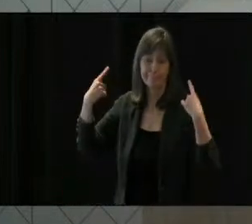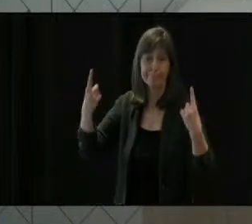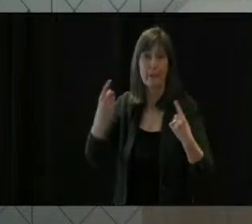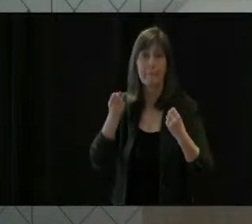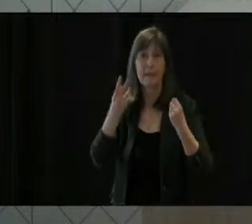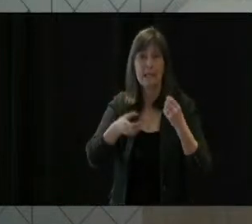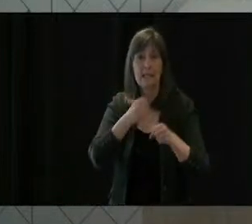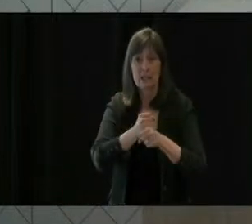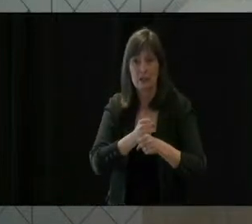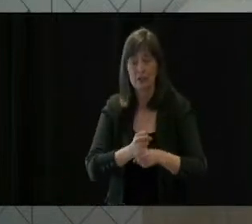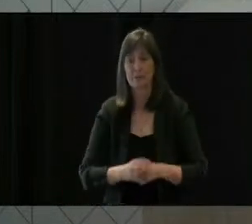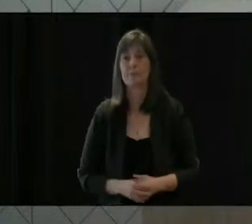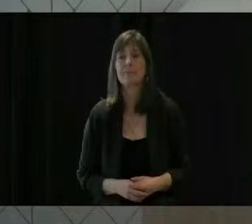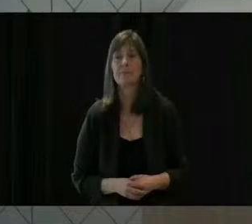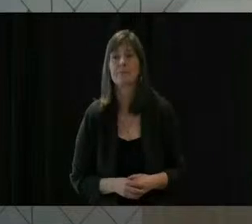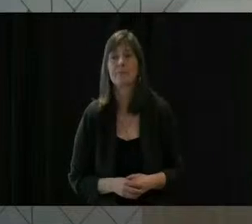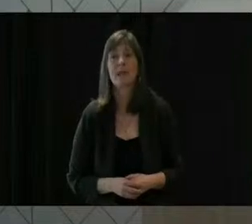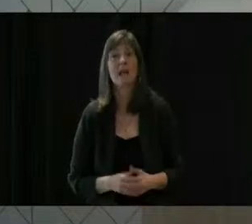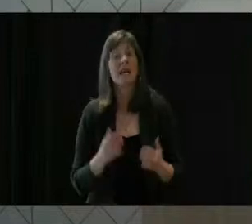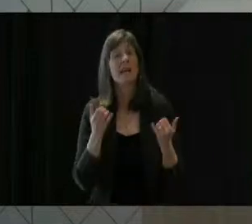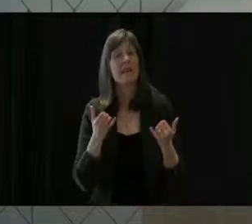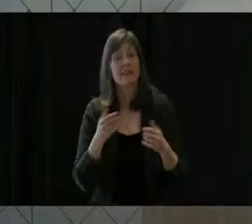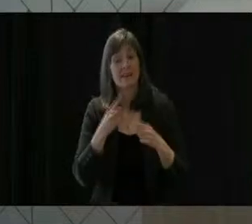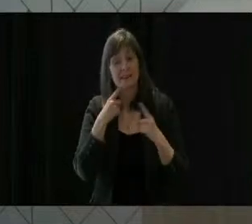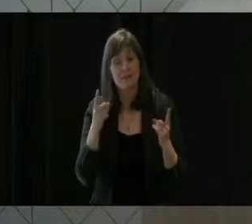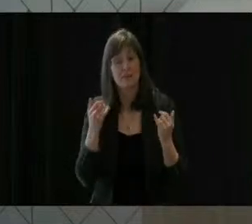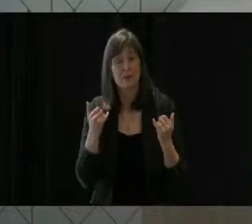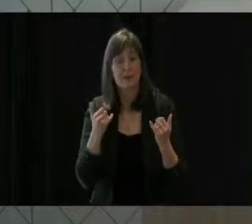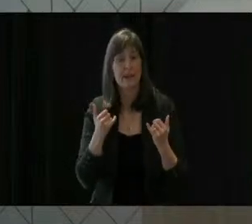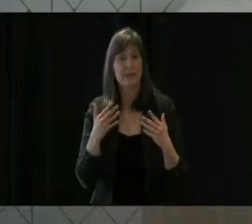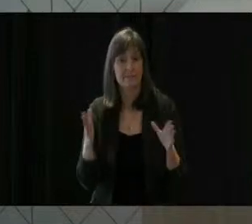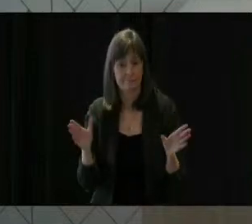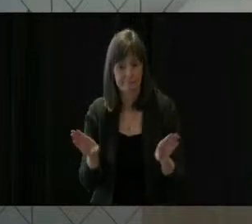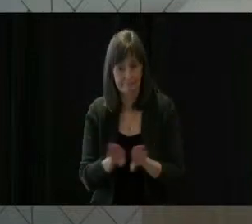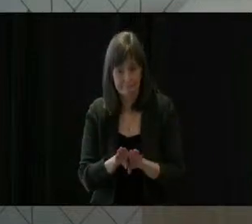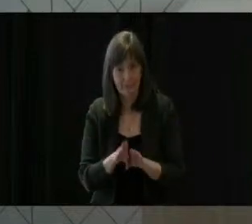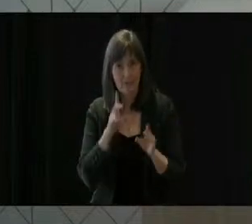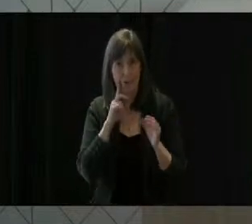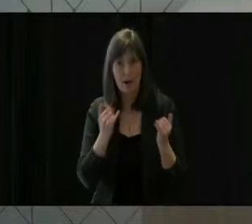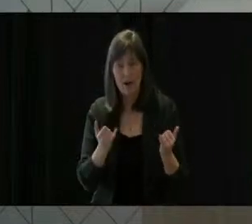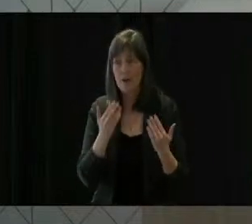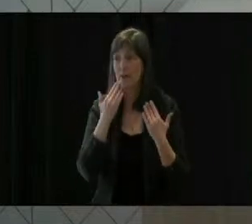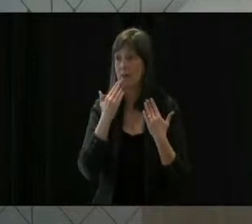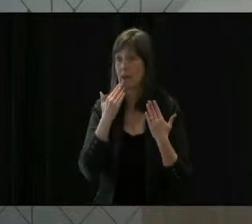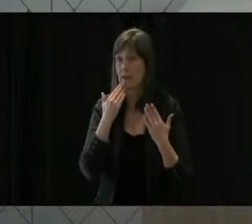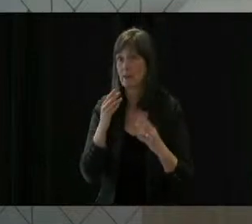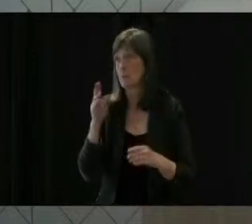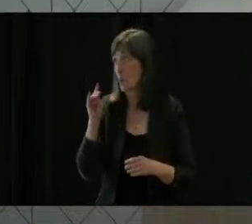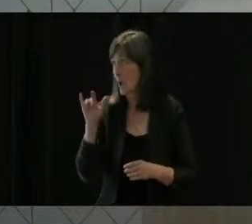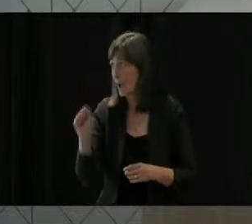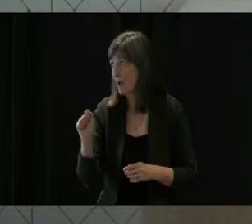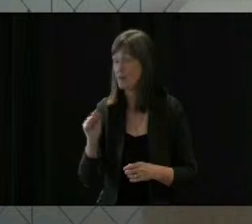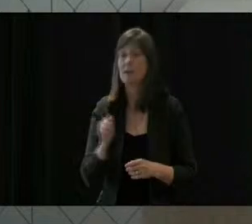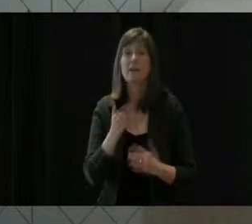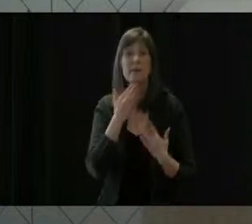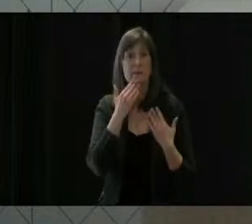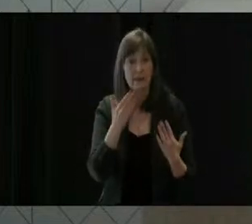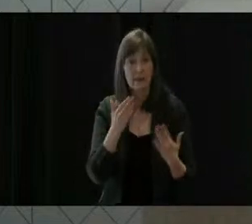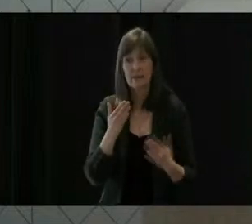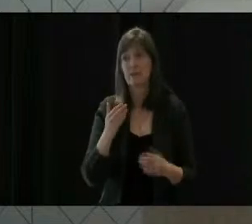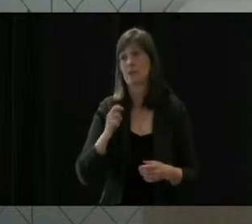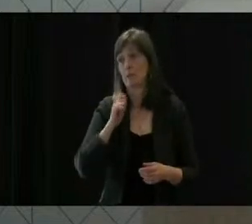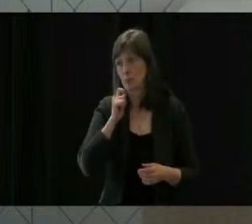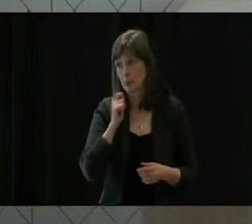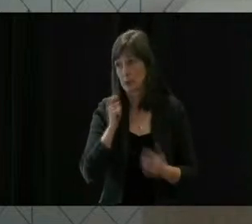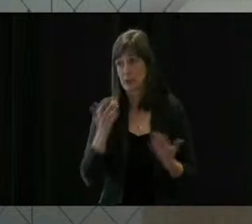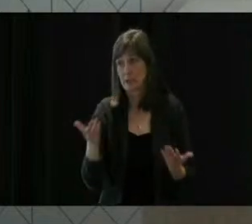And that concludes today's announcement. Thank you, Dame Moya Greene, and thank you to the reporters in the room and everyone tuning in. If you would like to learn more about the